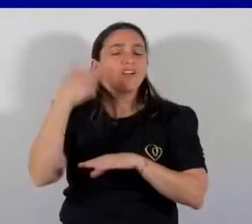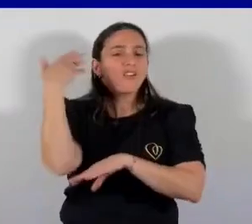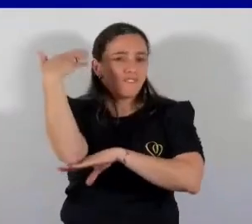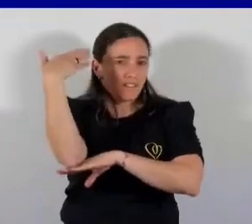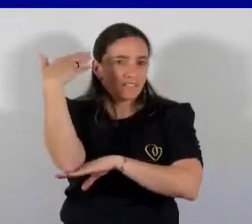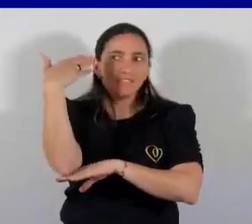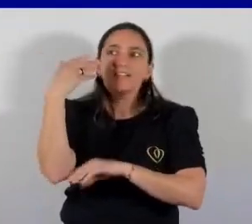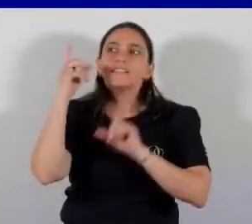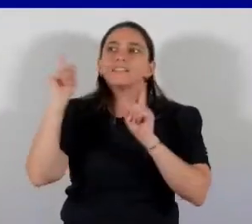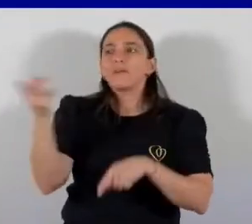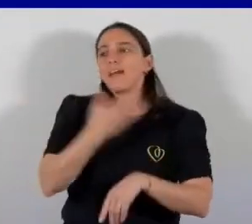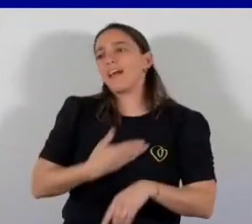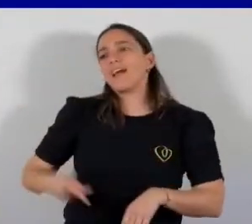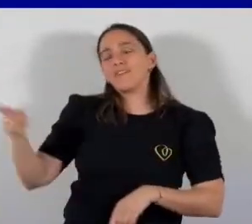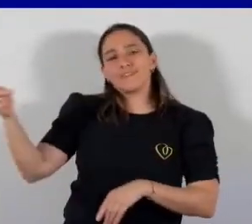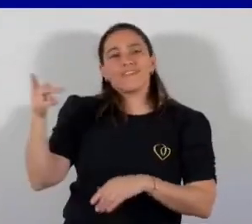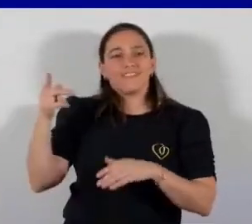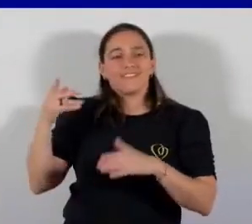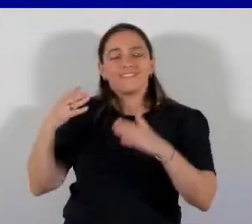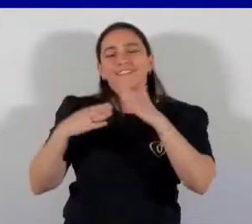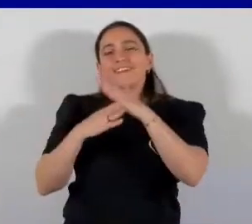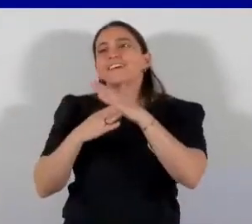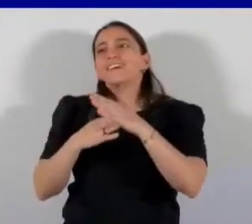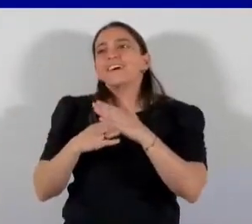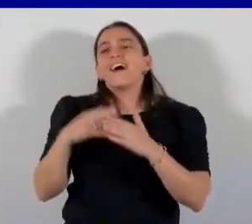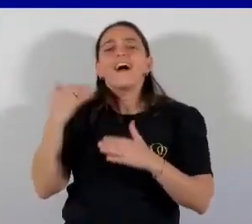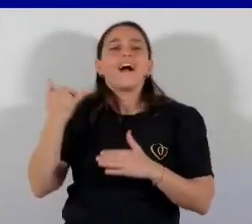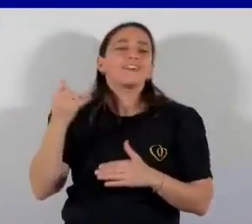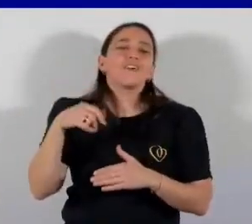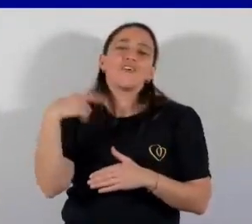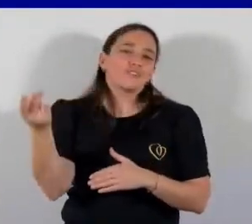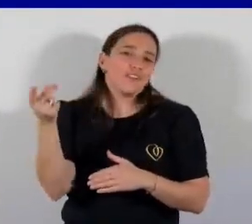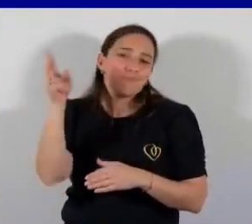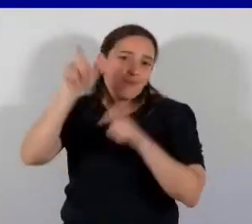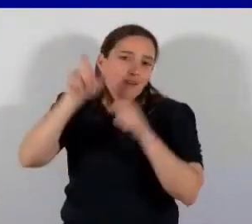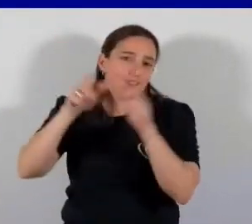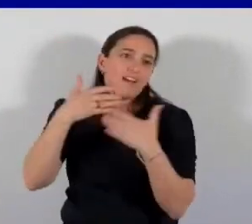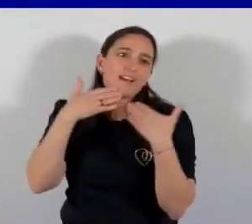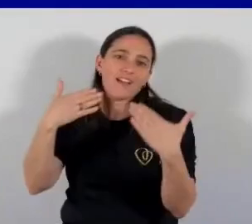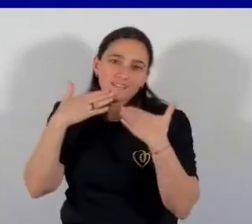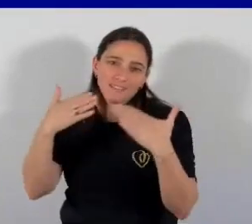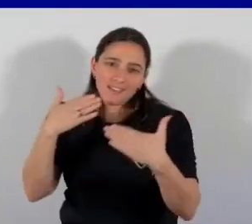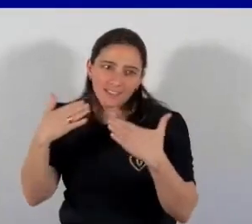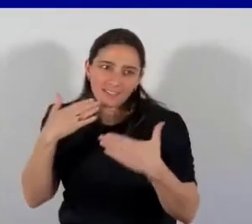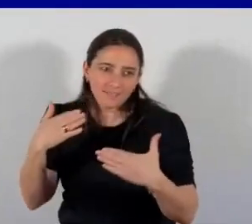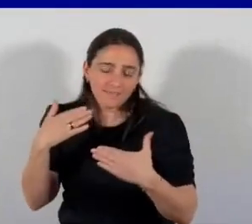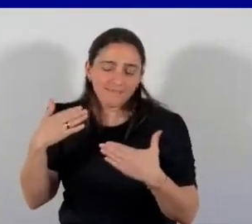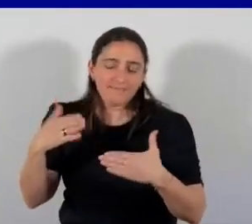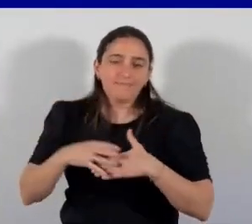Boris, Vladimir Werner, Javelin Ari Petit, the head of the REGI,